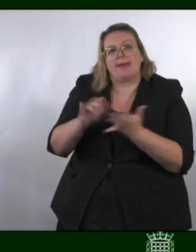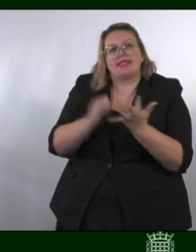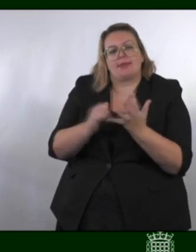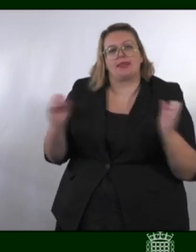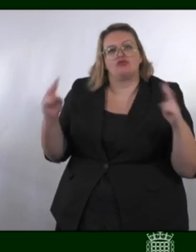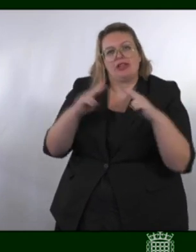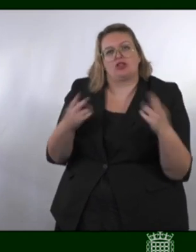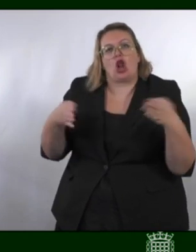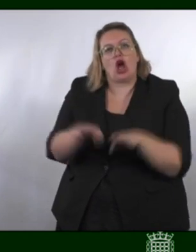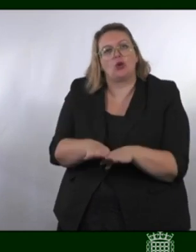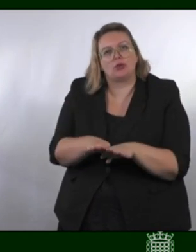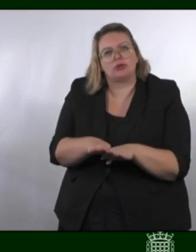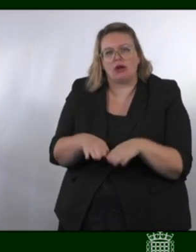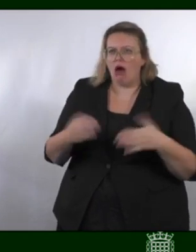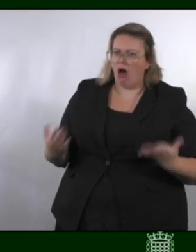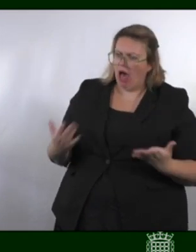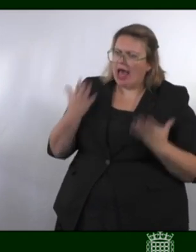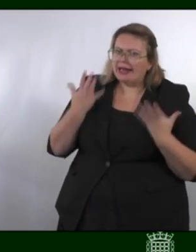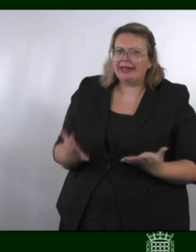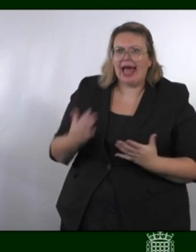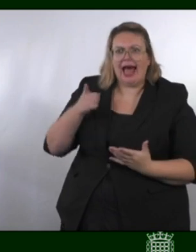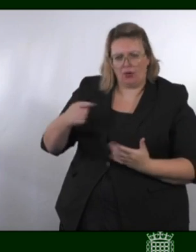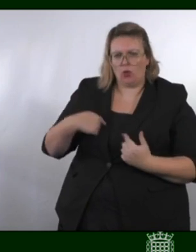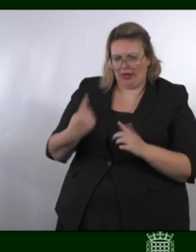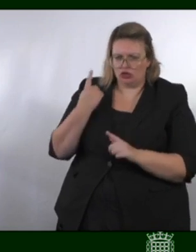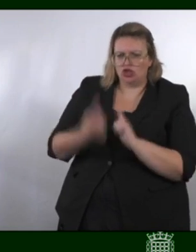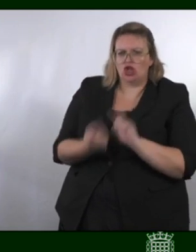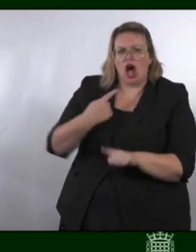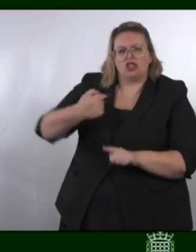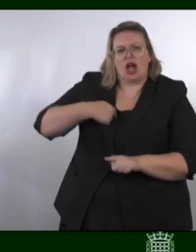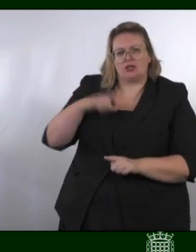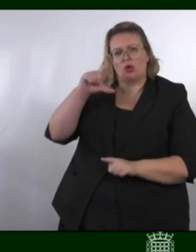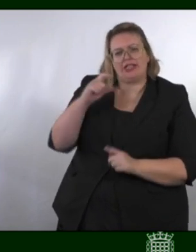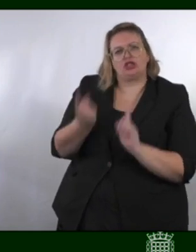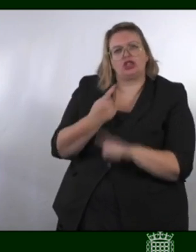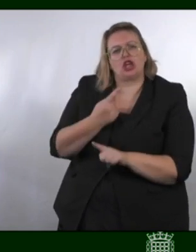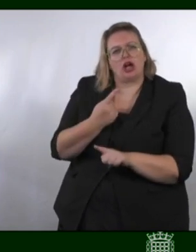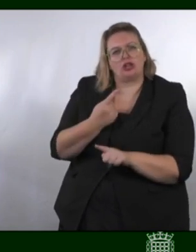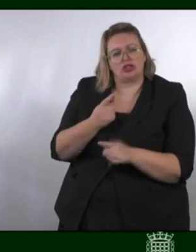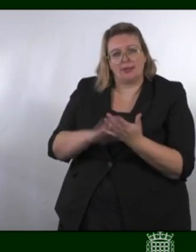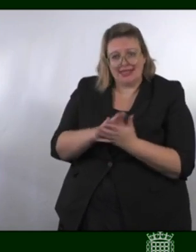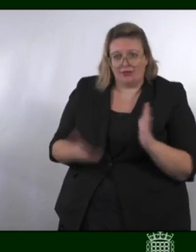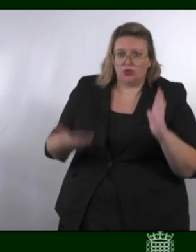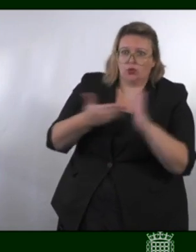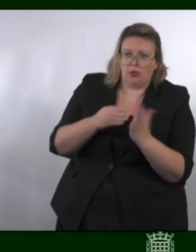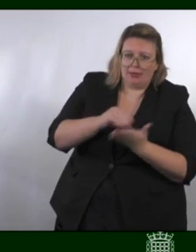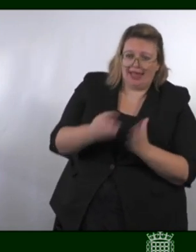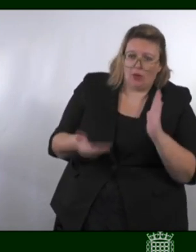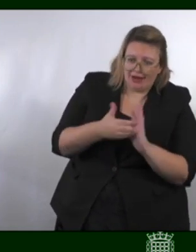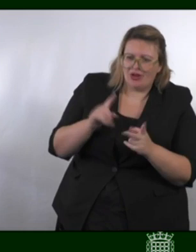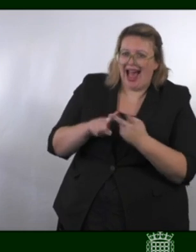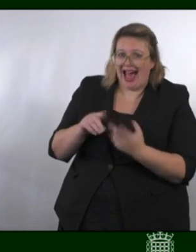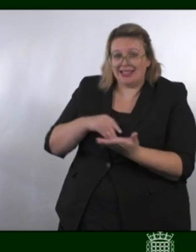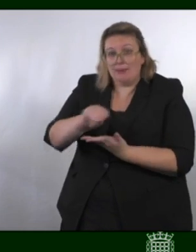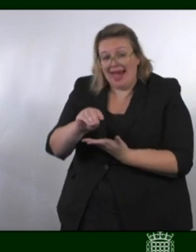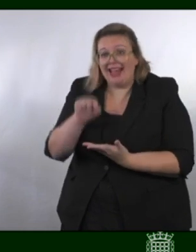is now planning to charge Barnes residents £15 a day to own a car and charge them extra council tax to pay for facilities that they